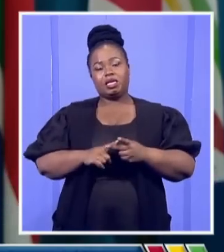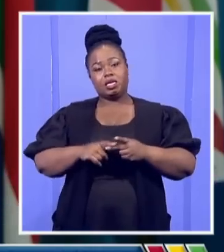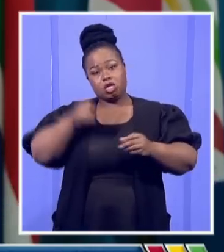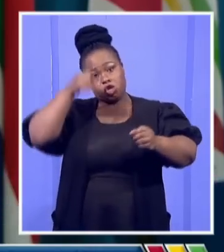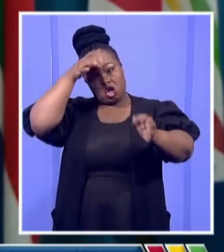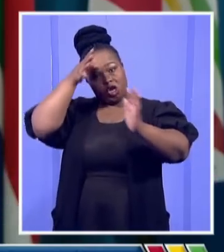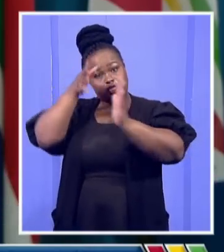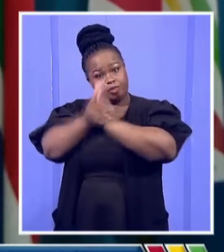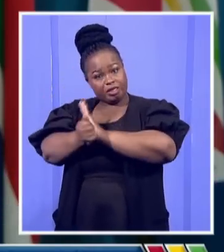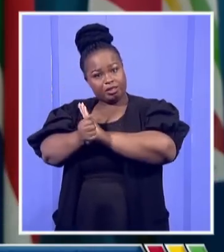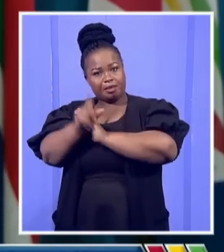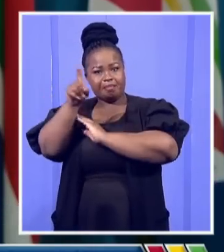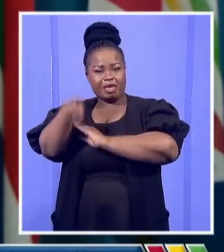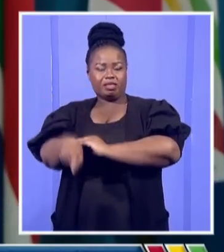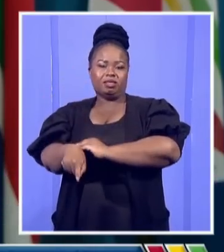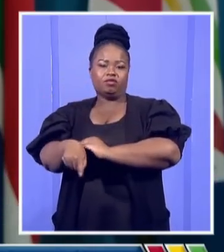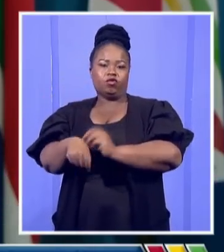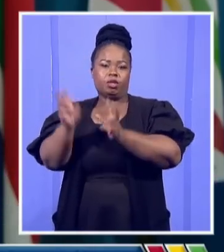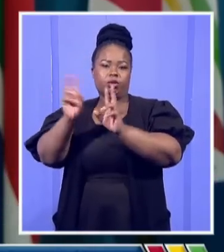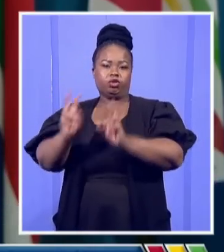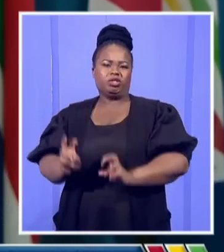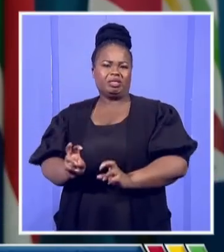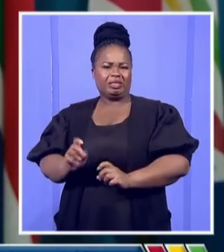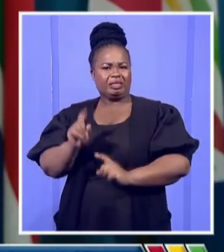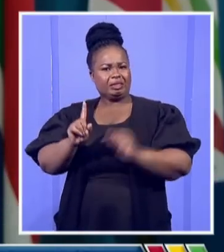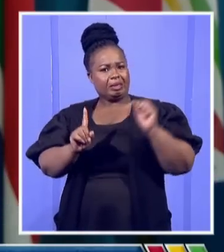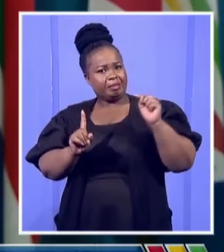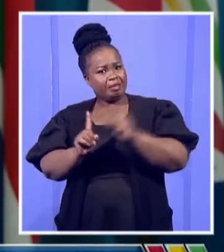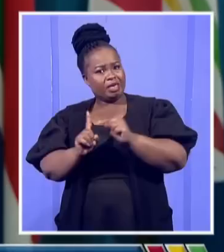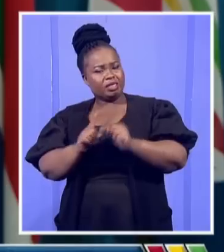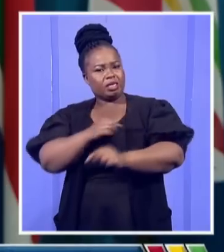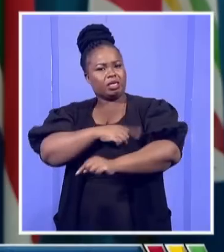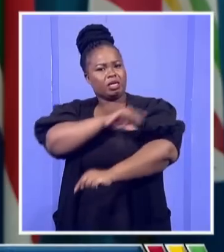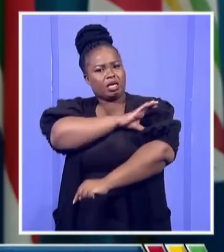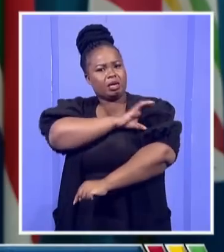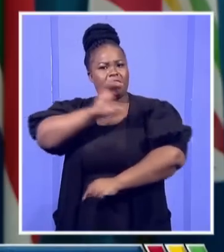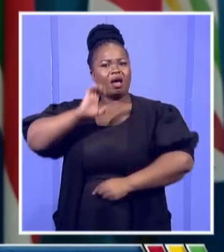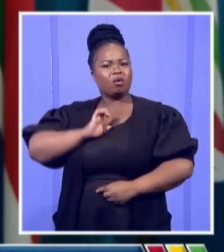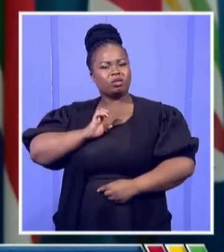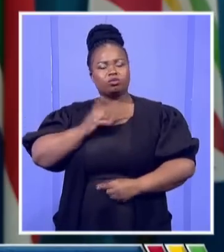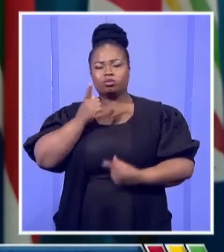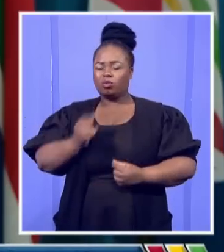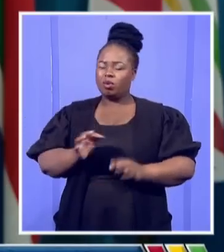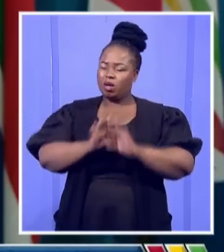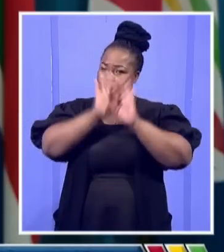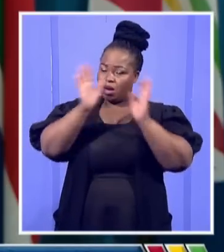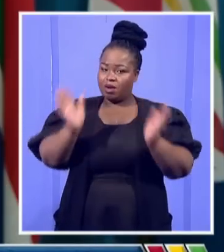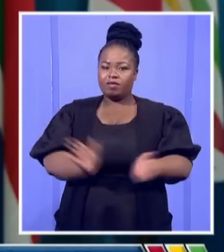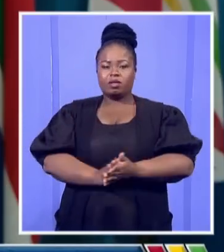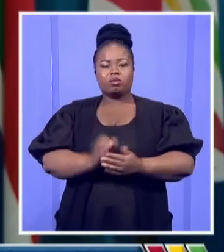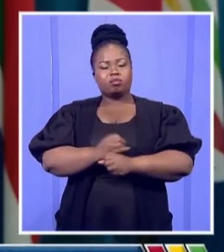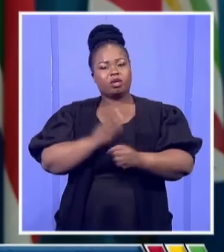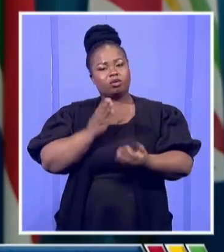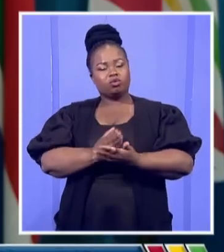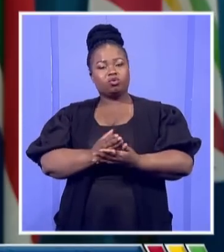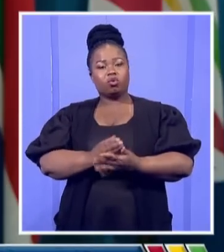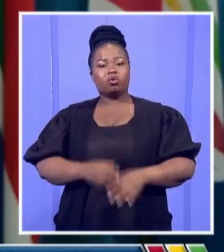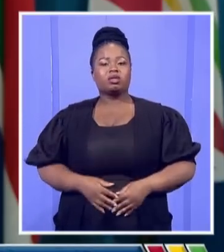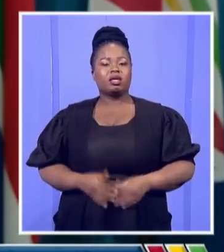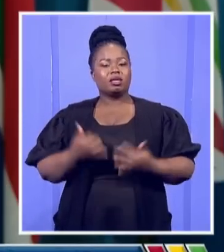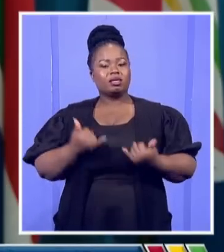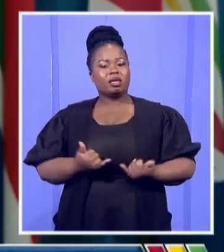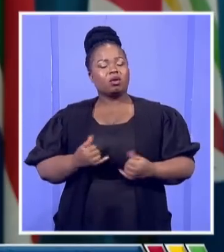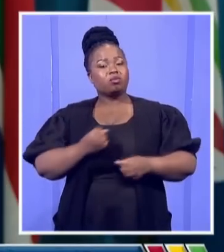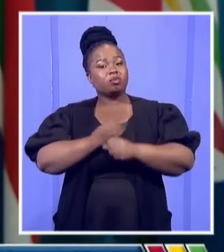he or she is sufficiently empowered to do whatever it takes to stabilize our current generation